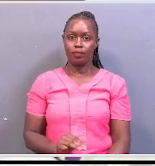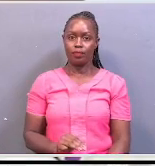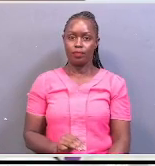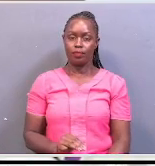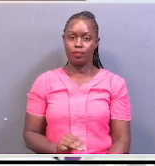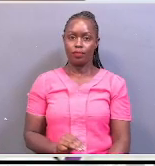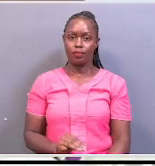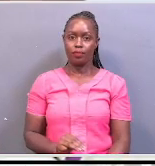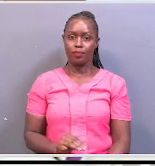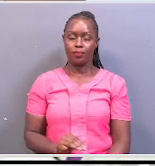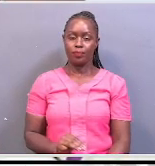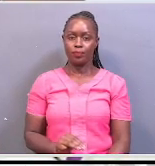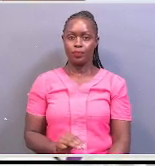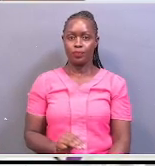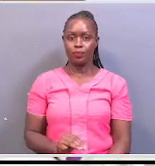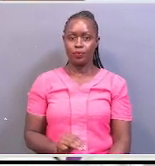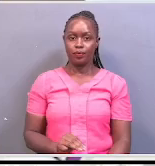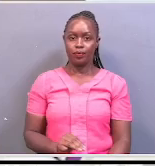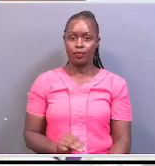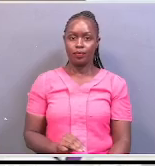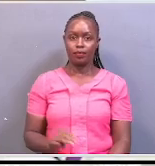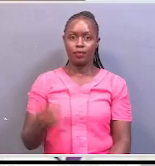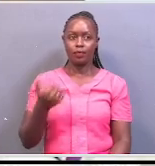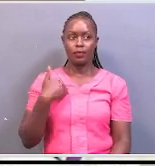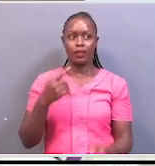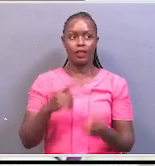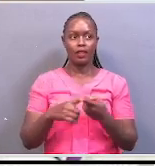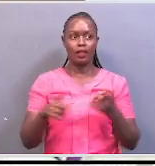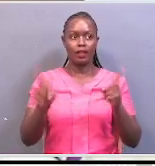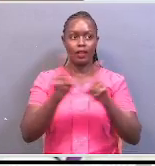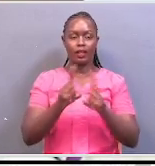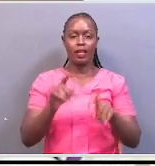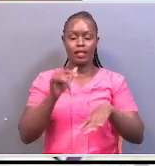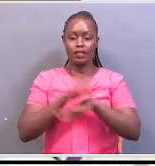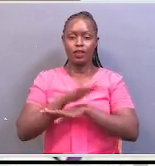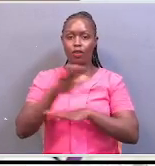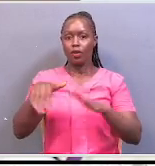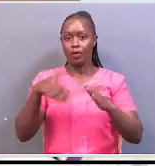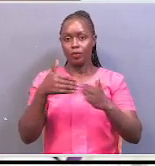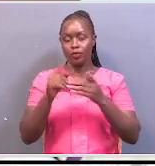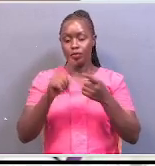And I think a befitting send-off to all of us